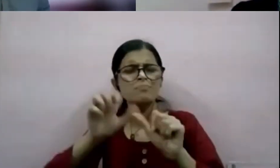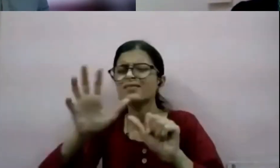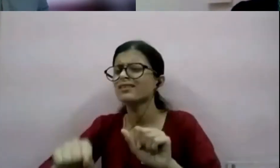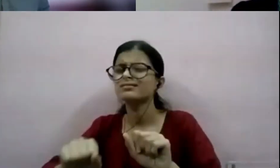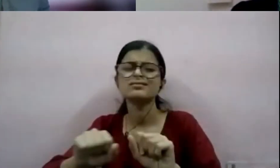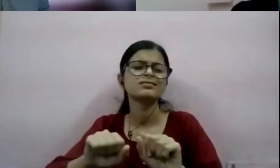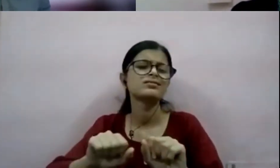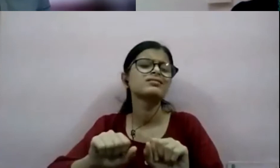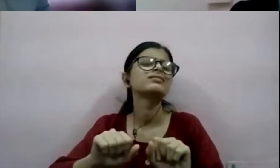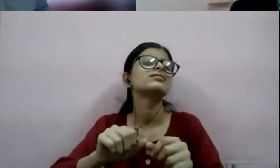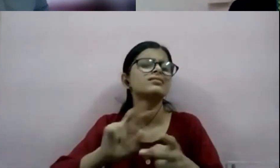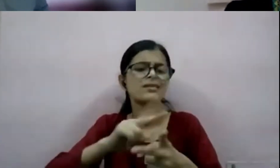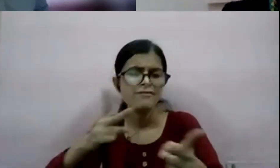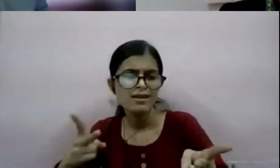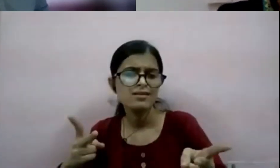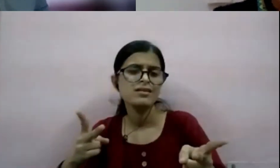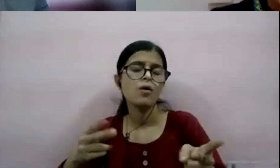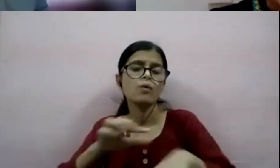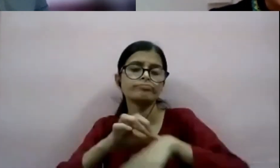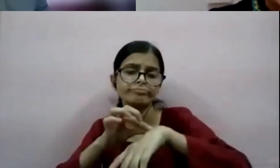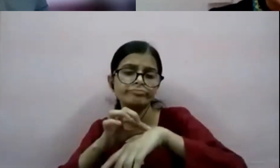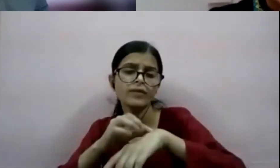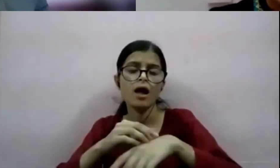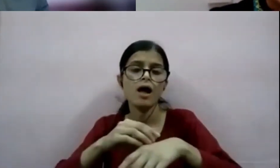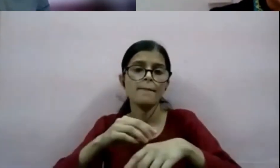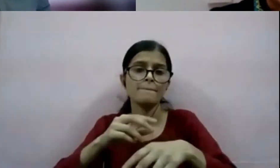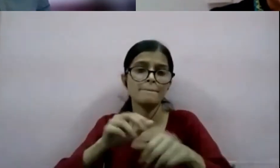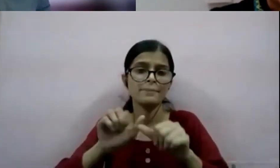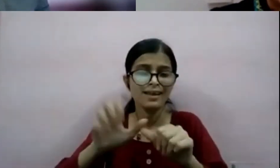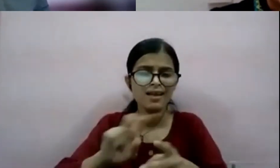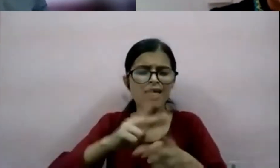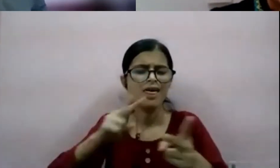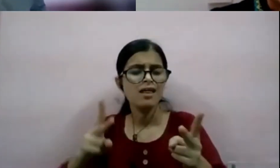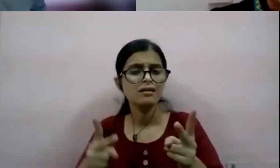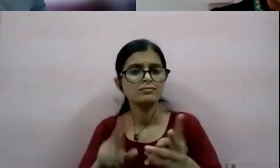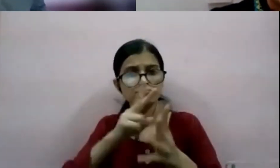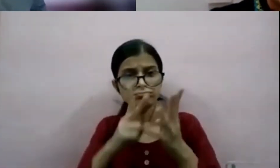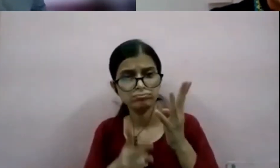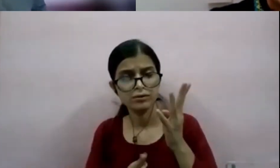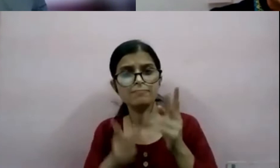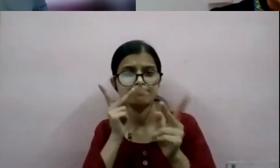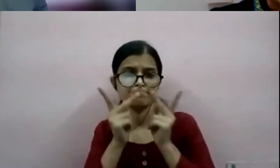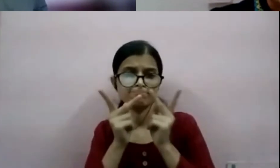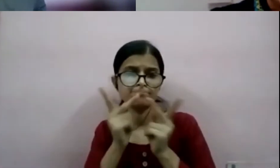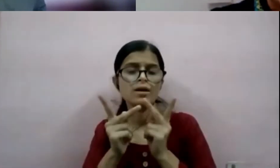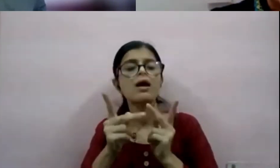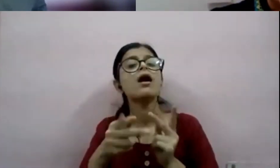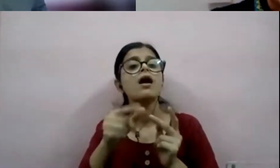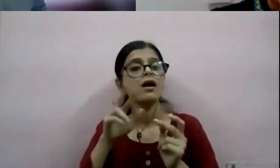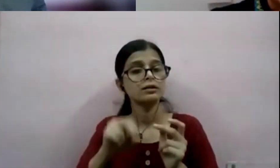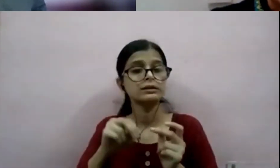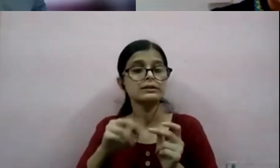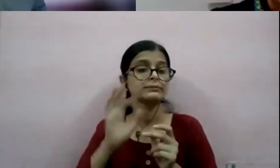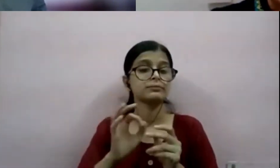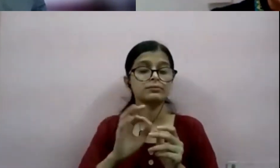access to good skin care, and so on. And this is where you need to look at it. So you have to locate it where you need it very much.